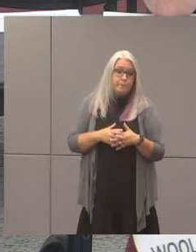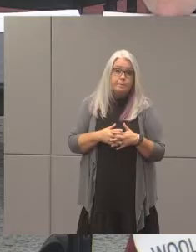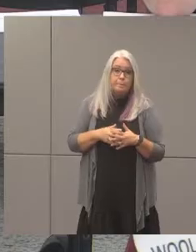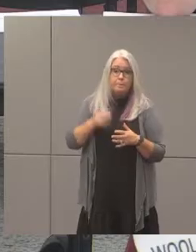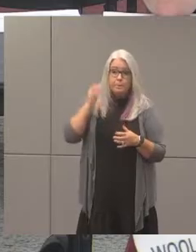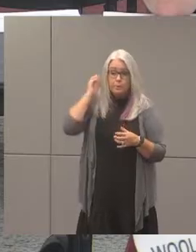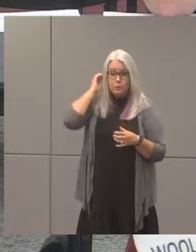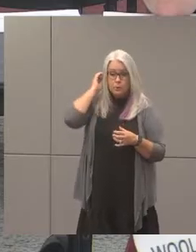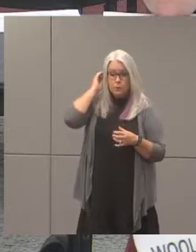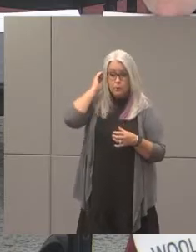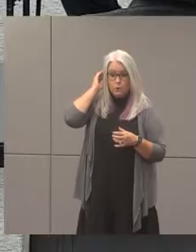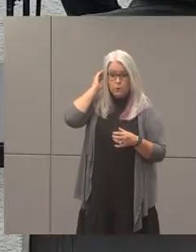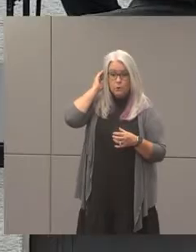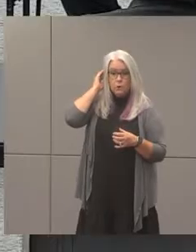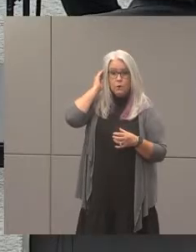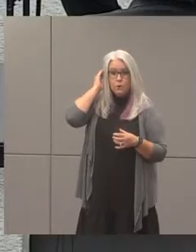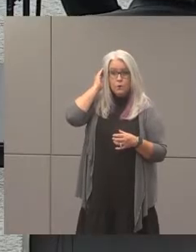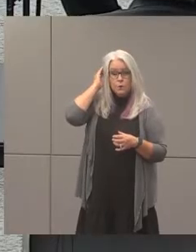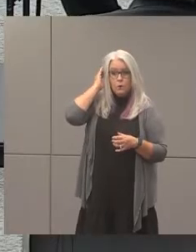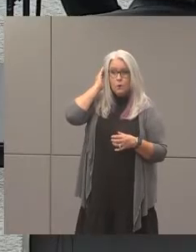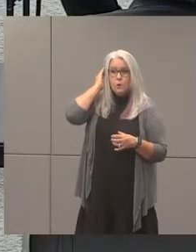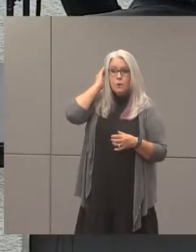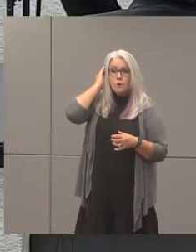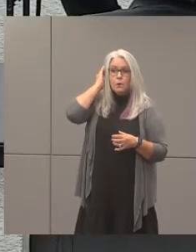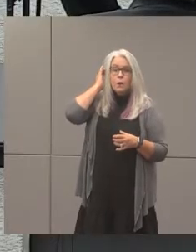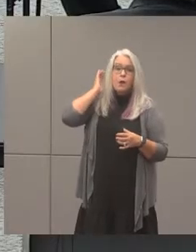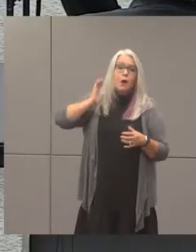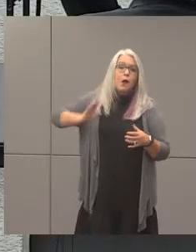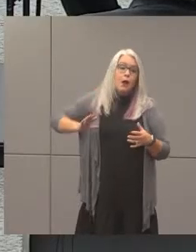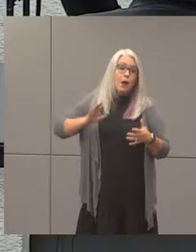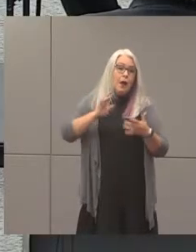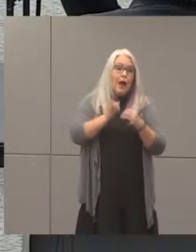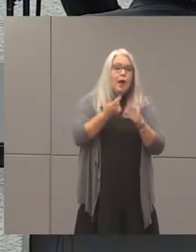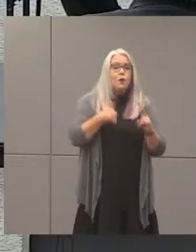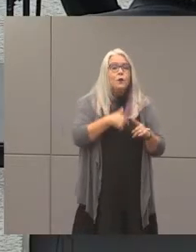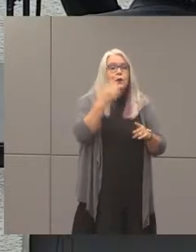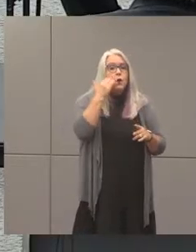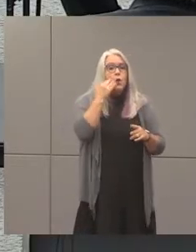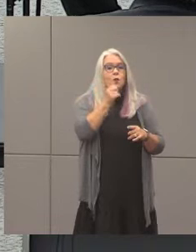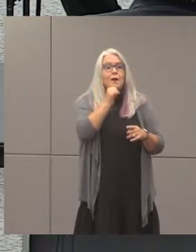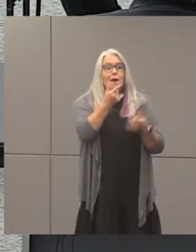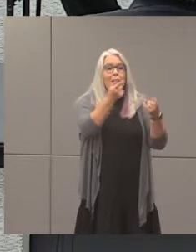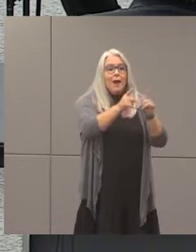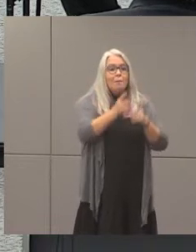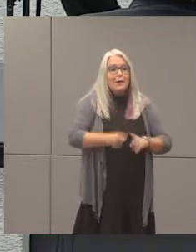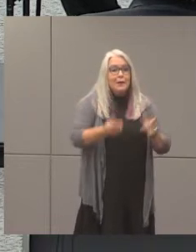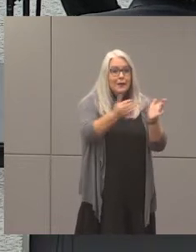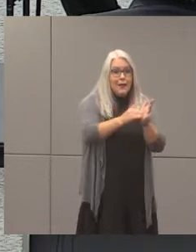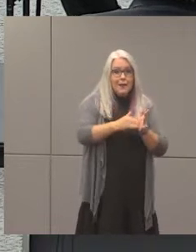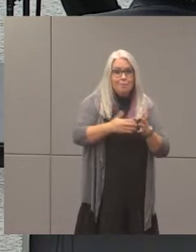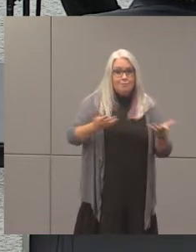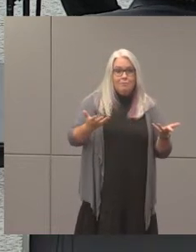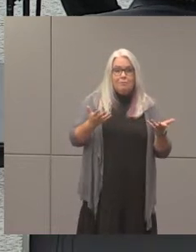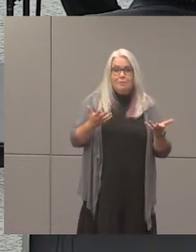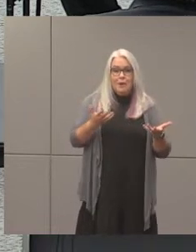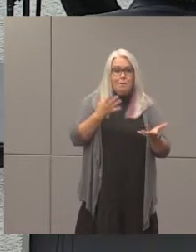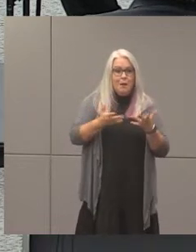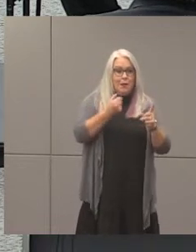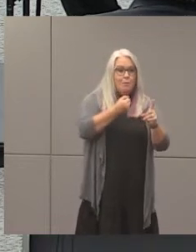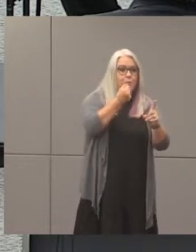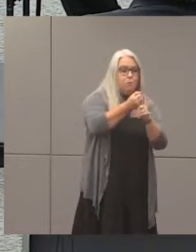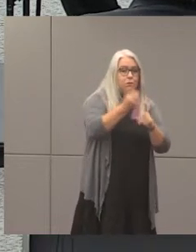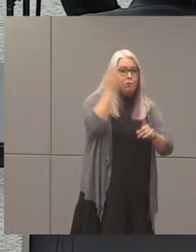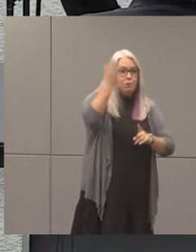I think How that do they're we just. know this through the chair? How do we know this isn't going to happen again if it wasn't caught? How do we know some way,